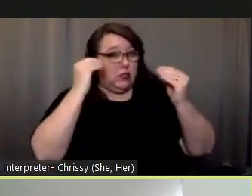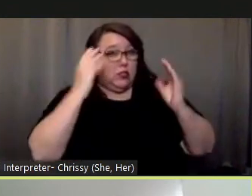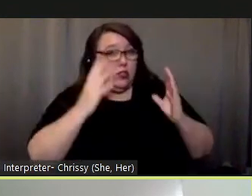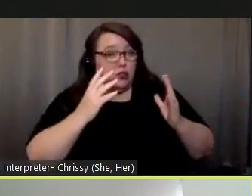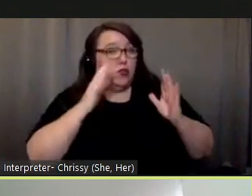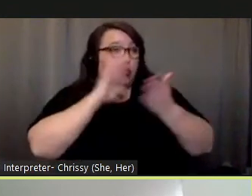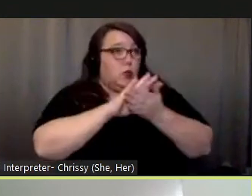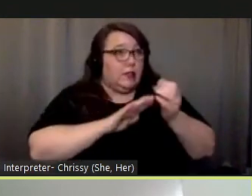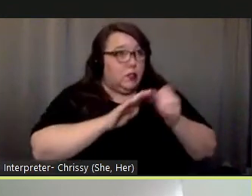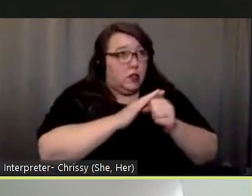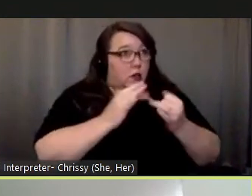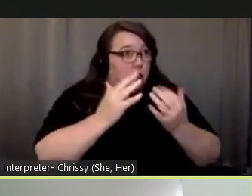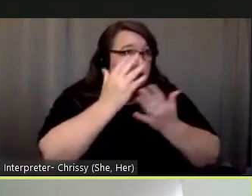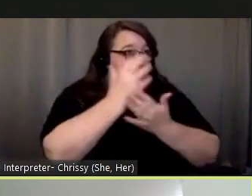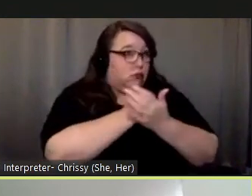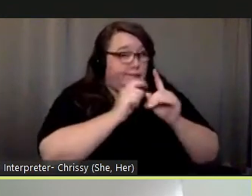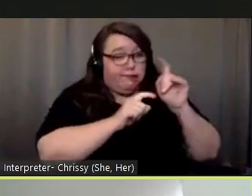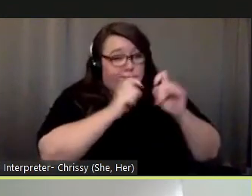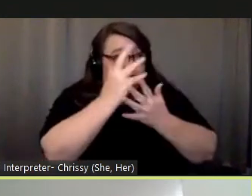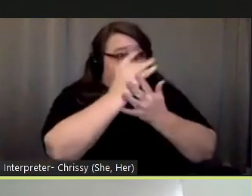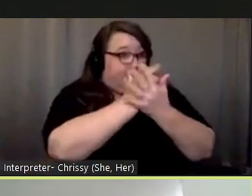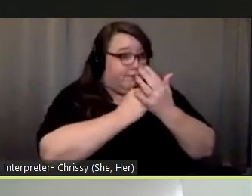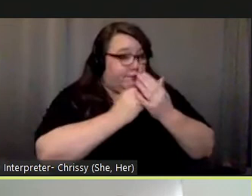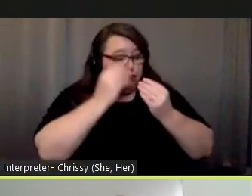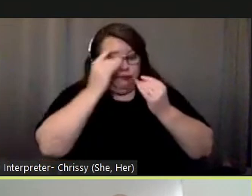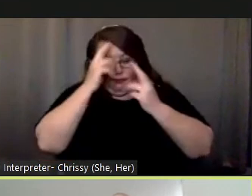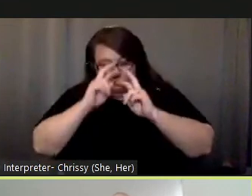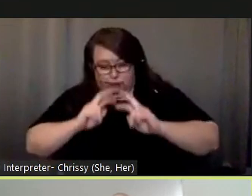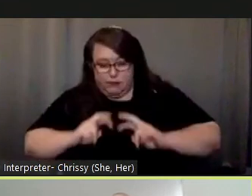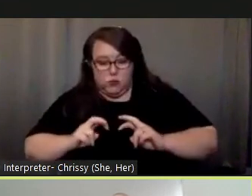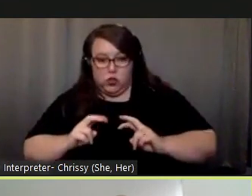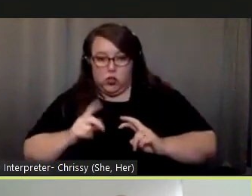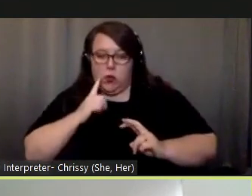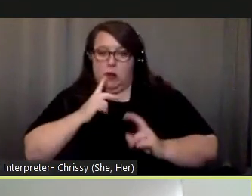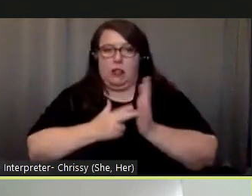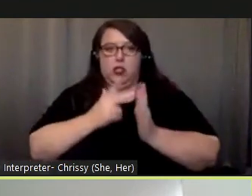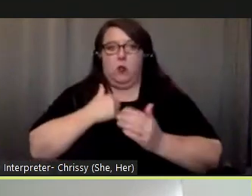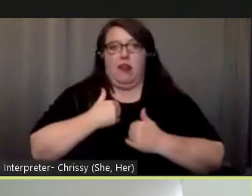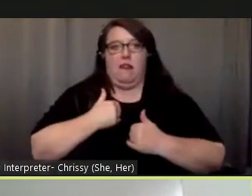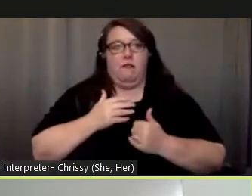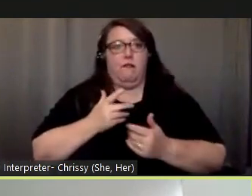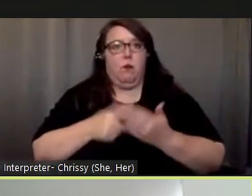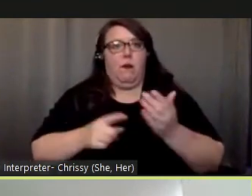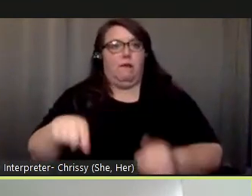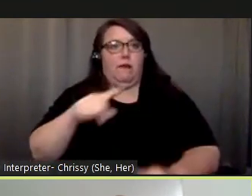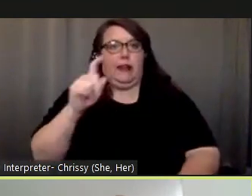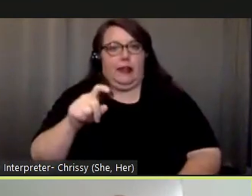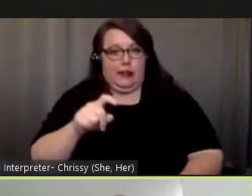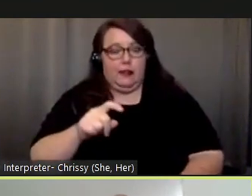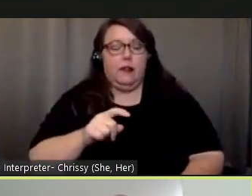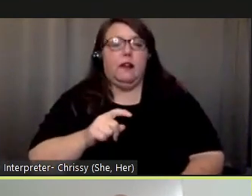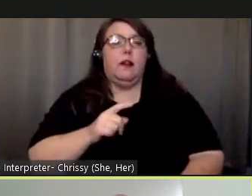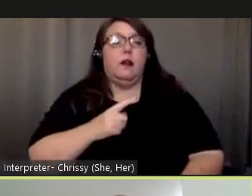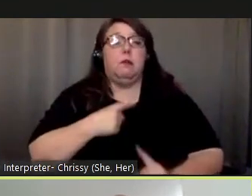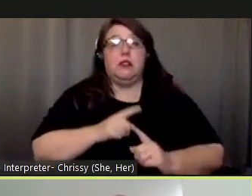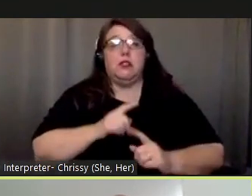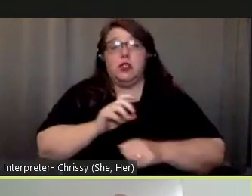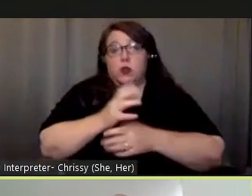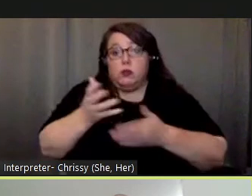our school districts, by our providers, to make sure that they had the supply that they needed, and then they were working with their school districts and with